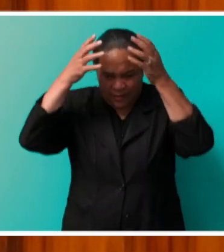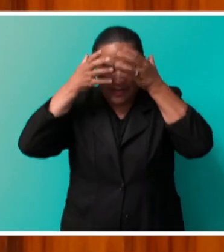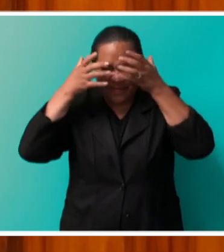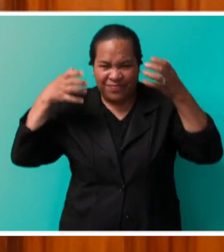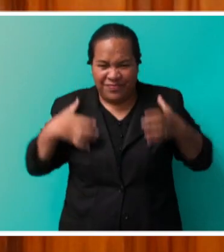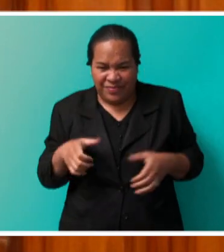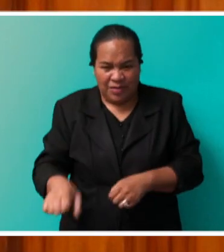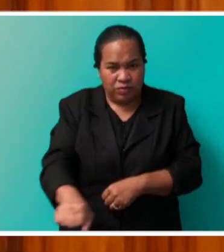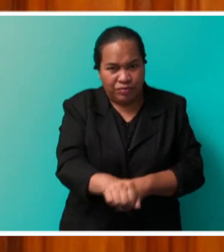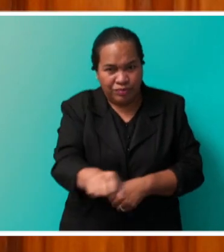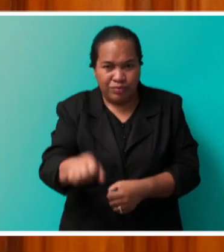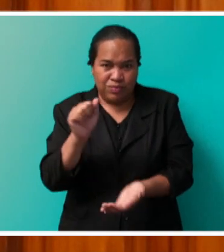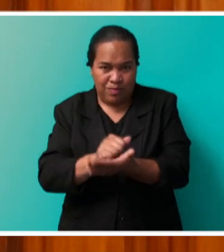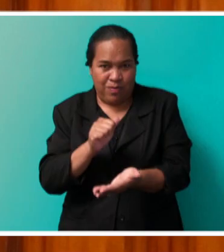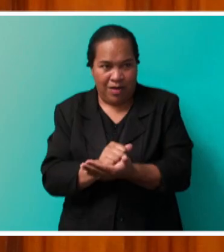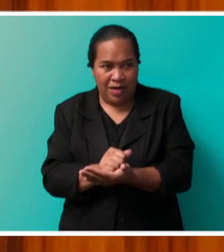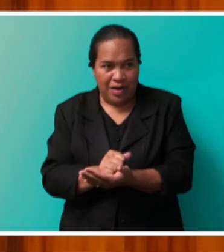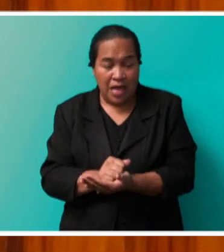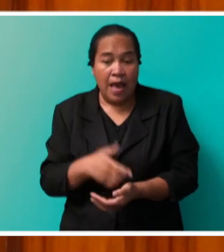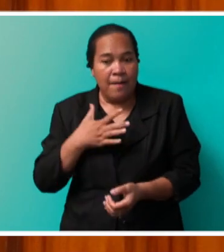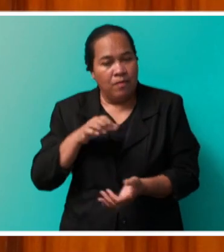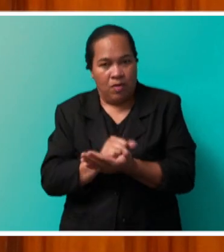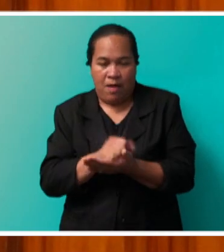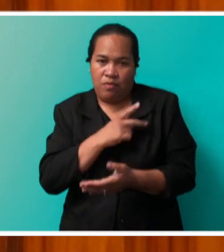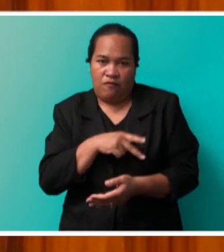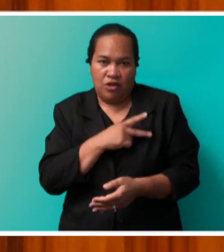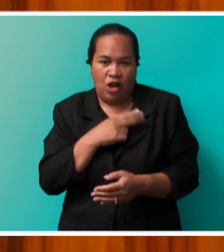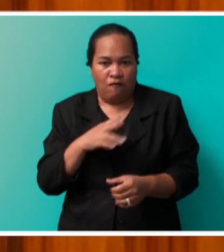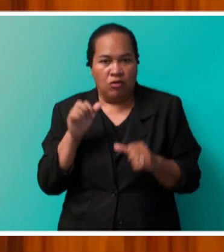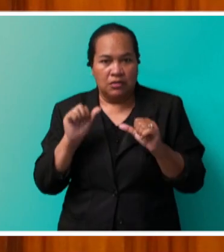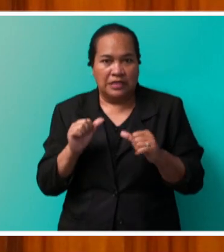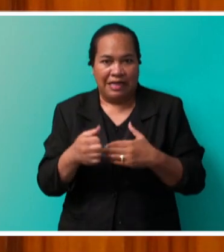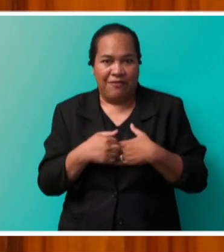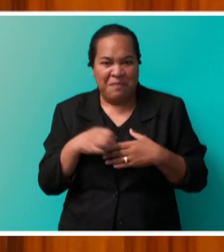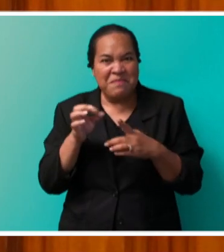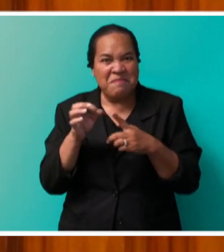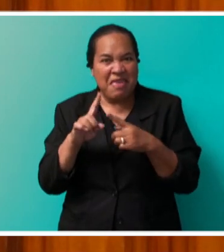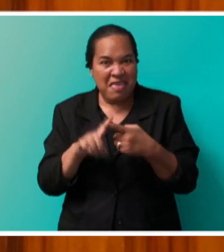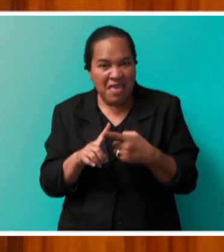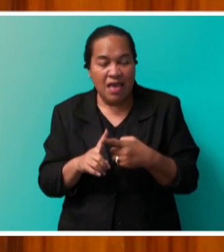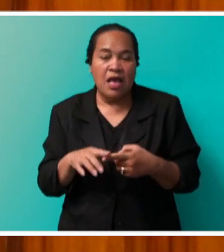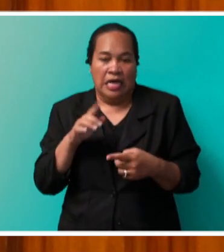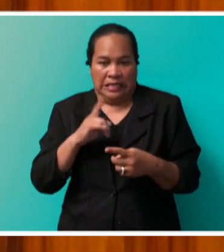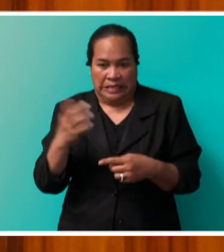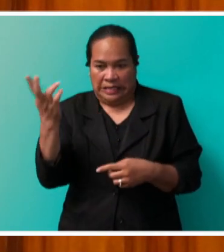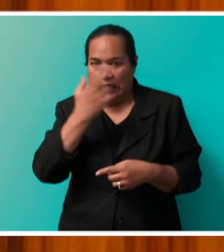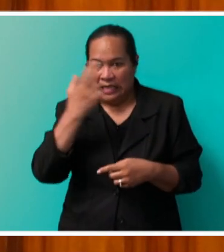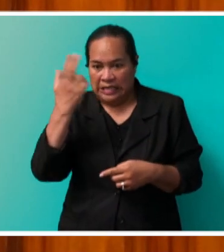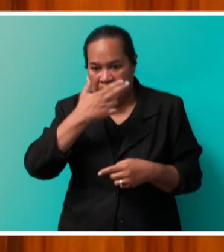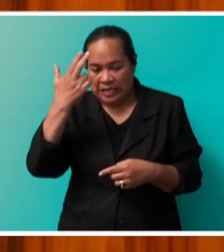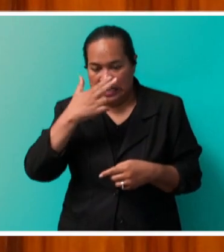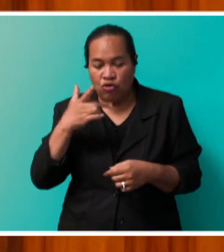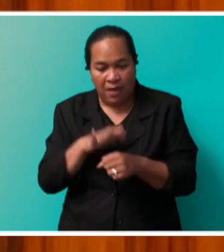their treated timbers, showing the treatment ID plant number, the chemical used, and the hazard level to which the timber has been